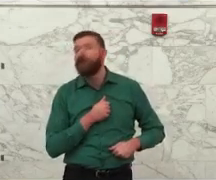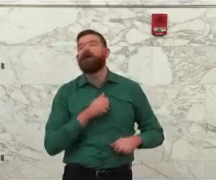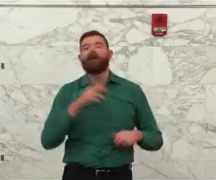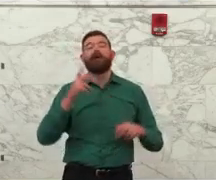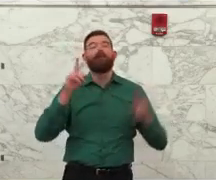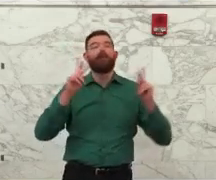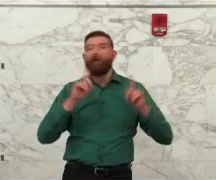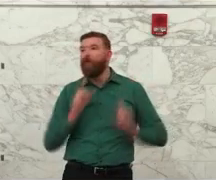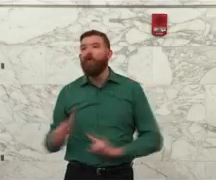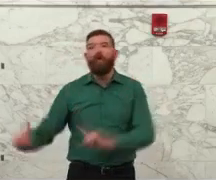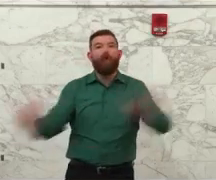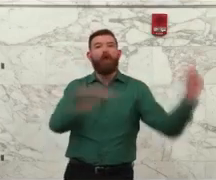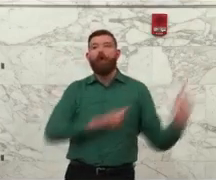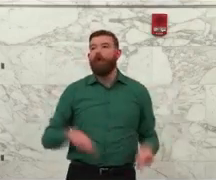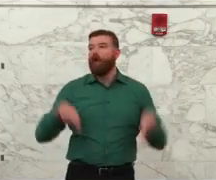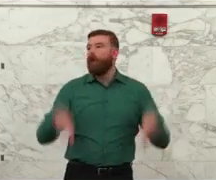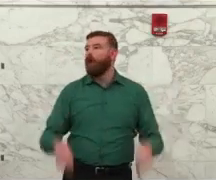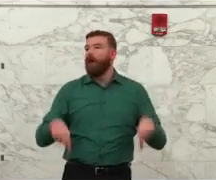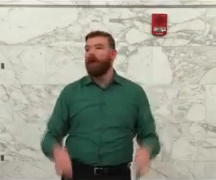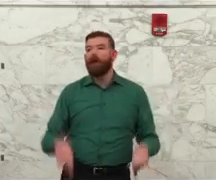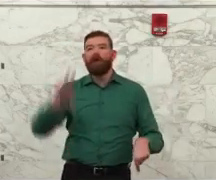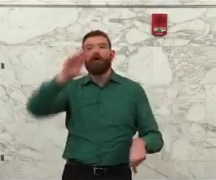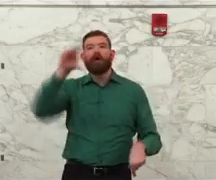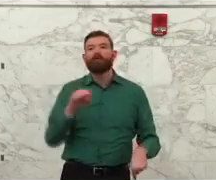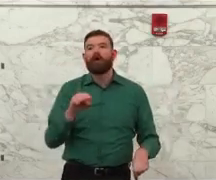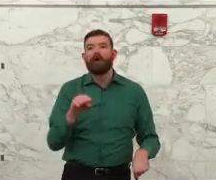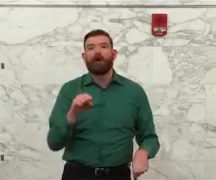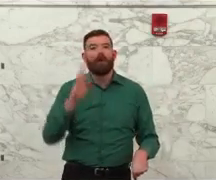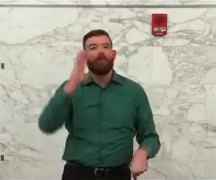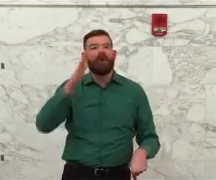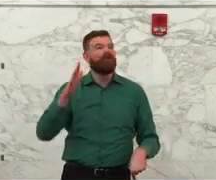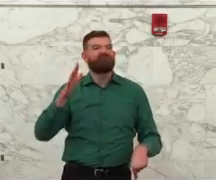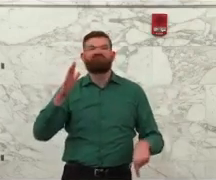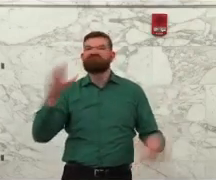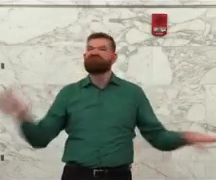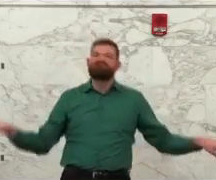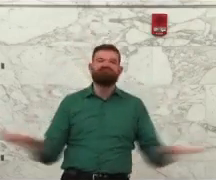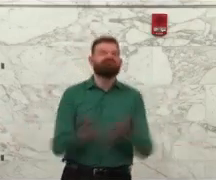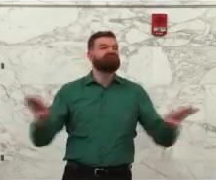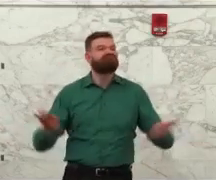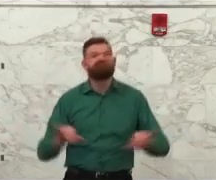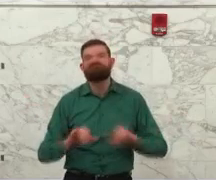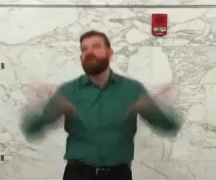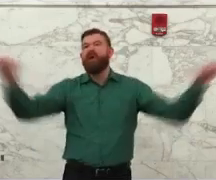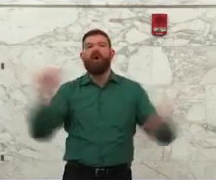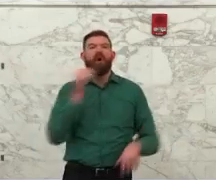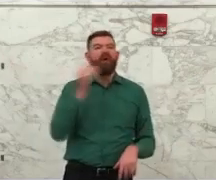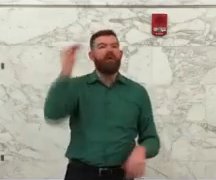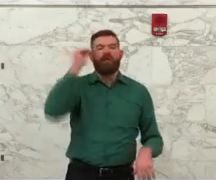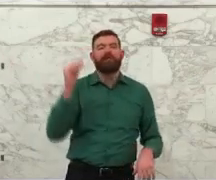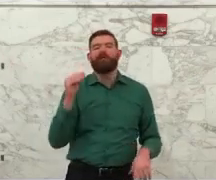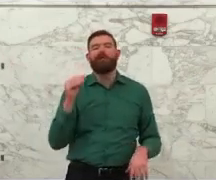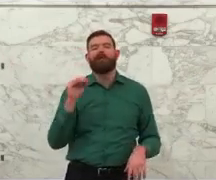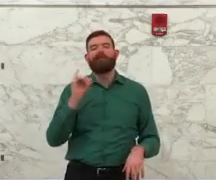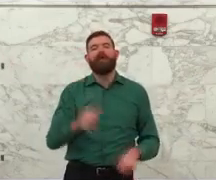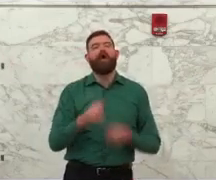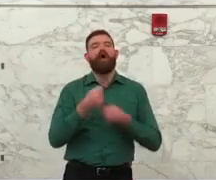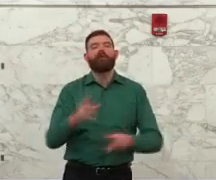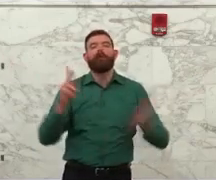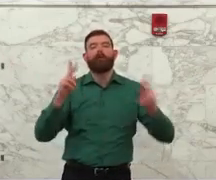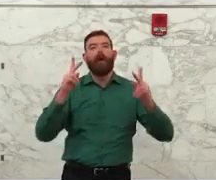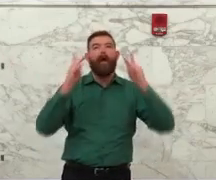was deliberately sent out to sow discord and discontent. And so it's an example. There's a lot of other official